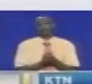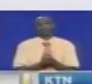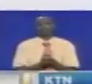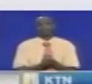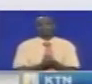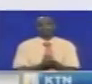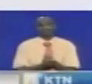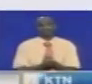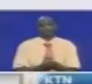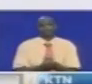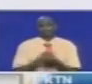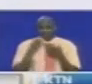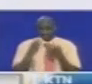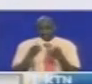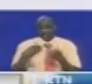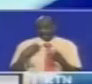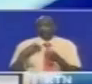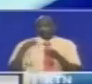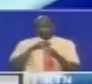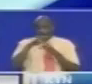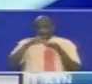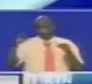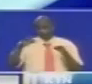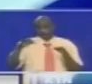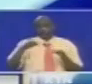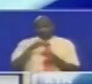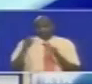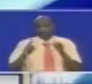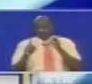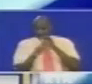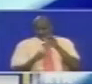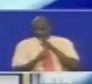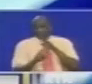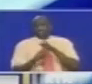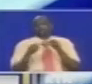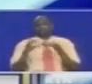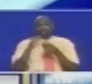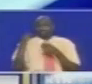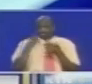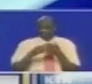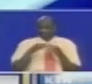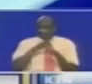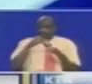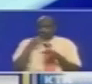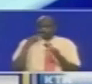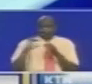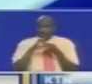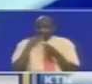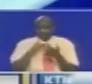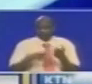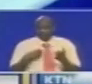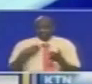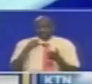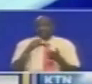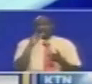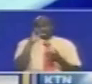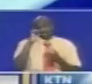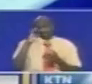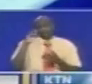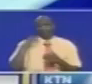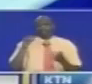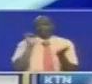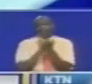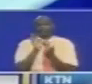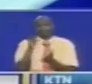Chairman. CORD coalition, the minority coalition in parliament, have said severally that IEBC needs to be disbanded and another electoral